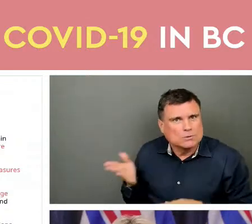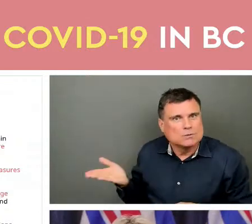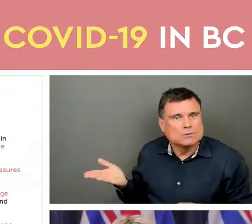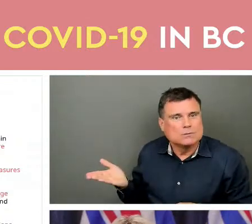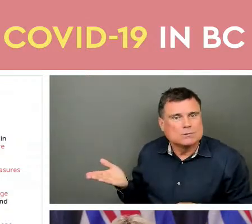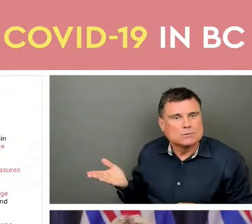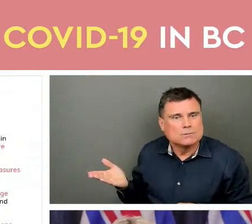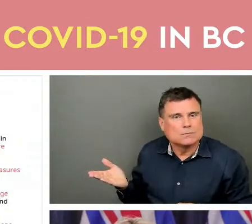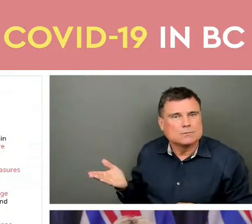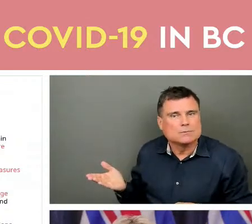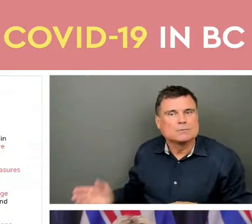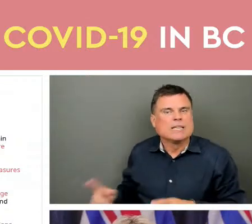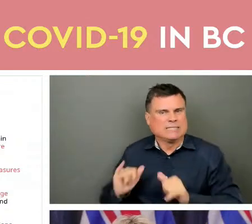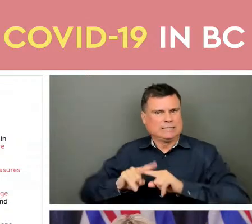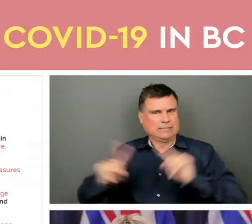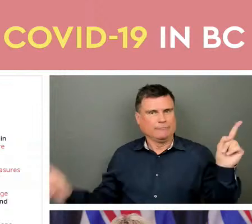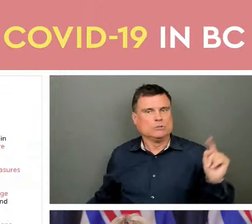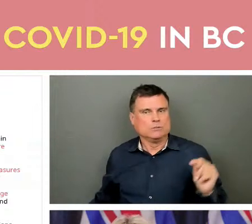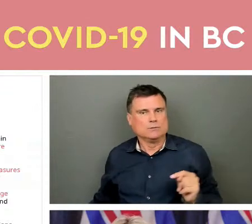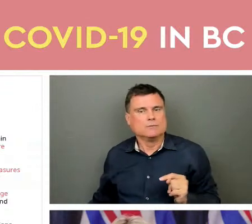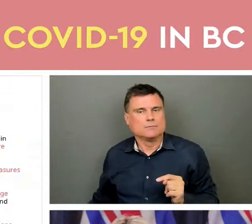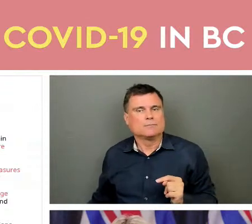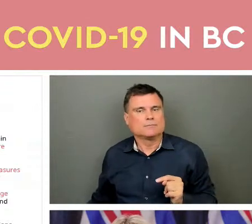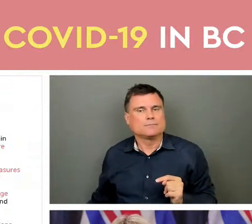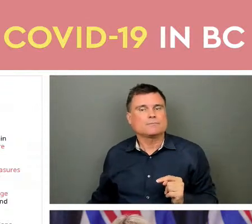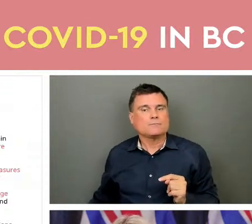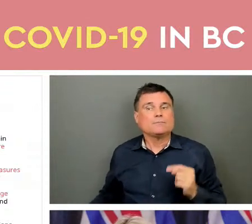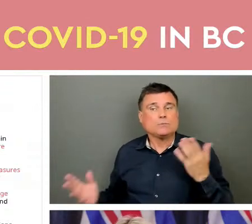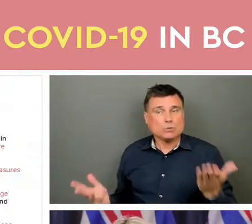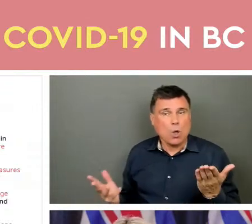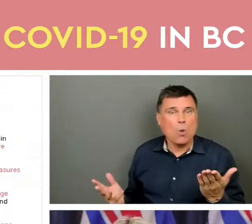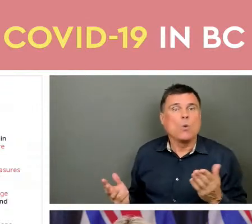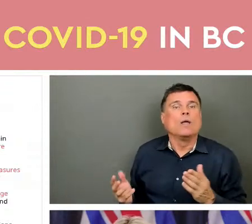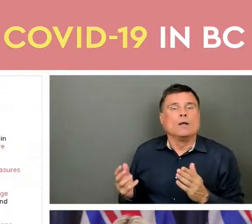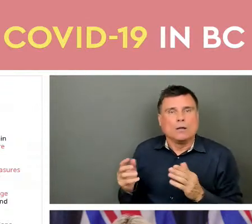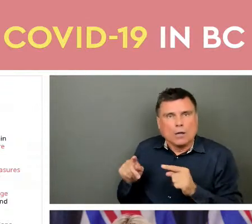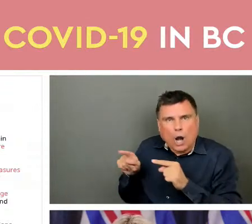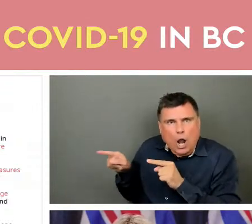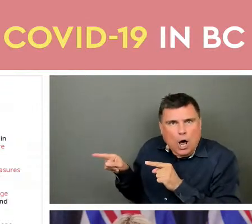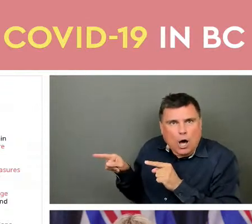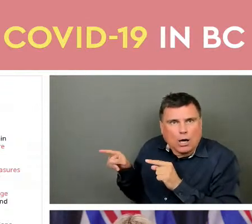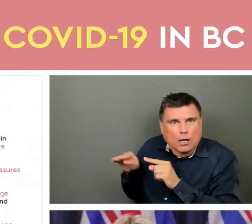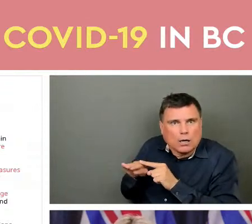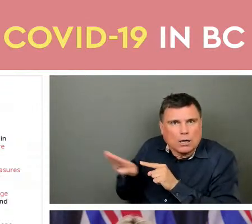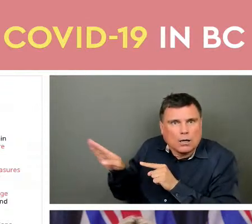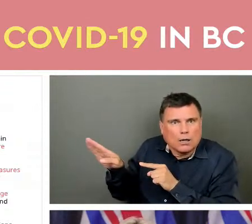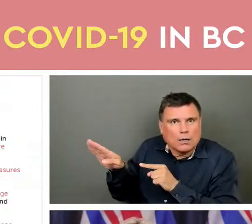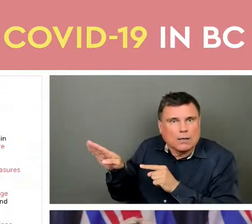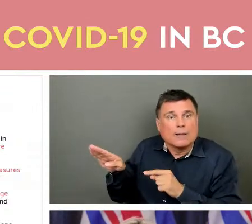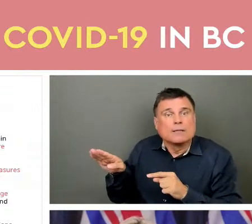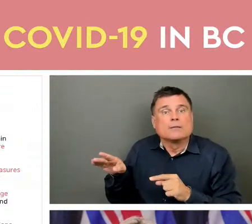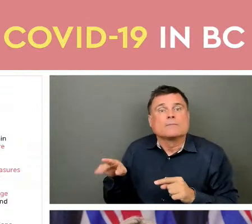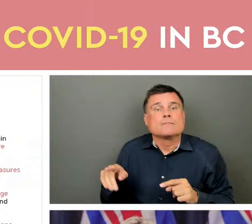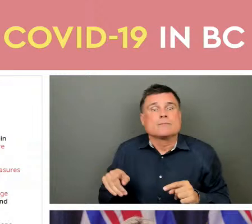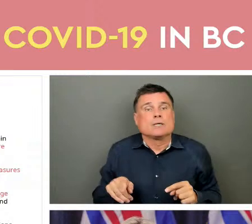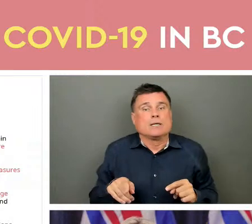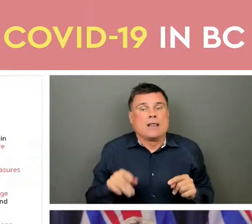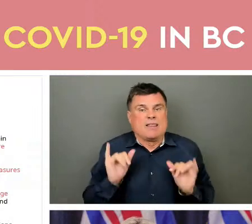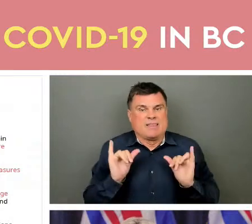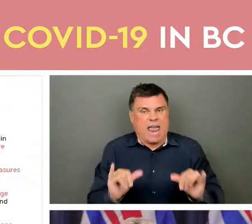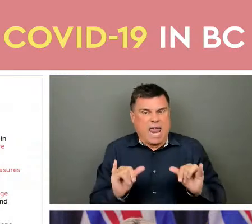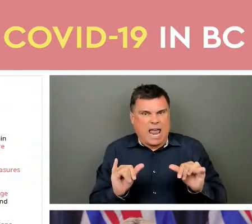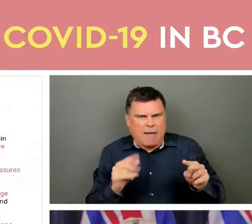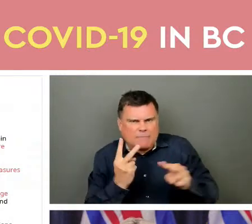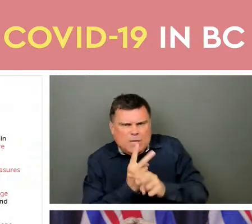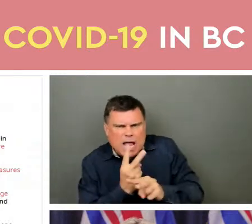their behavior, and the measures we took made a difference in how we were interacting with each other and how the trajectory of the pandemic